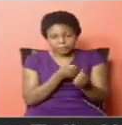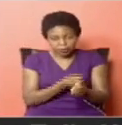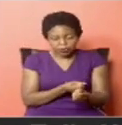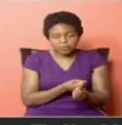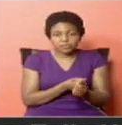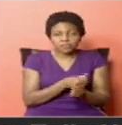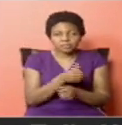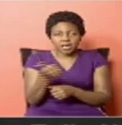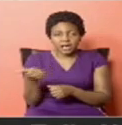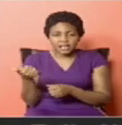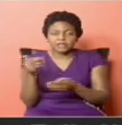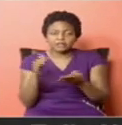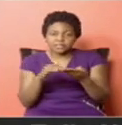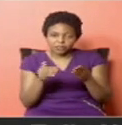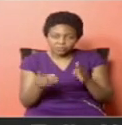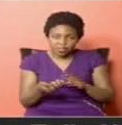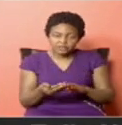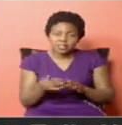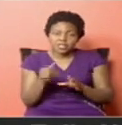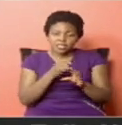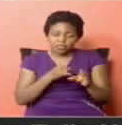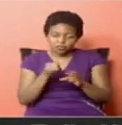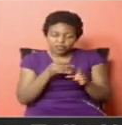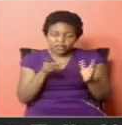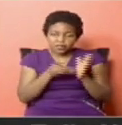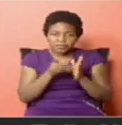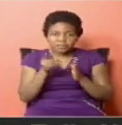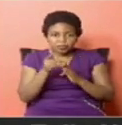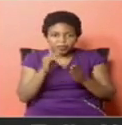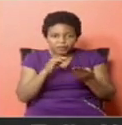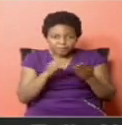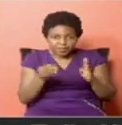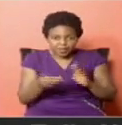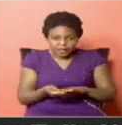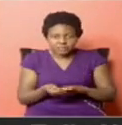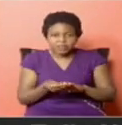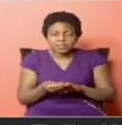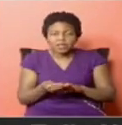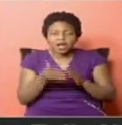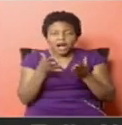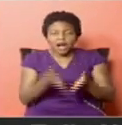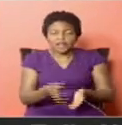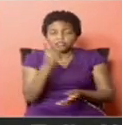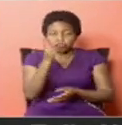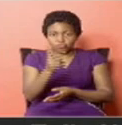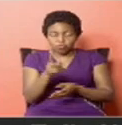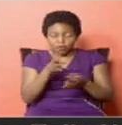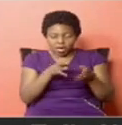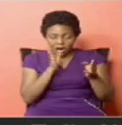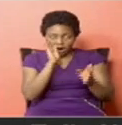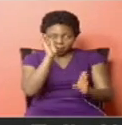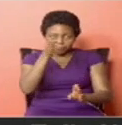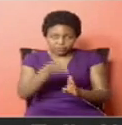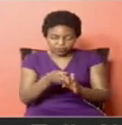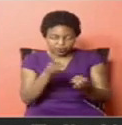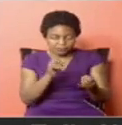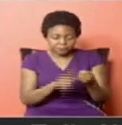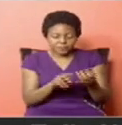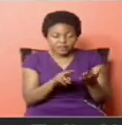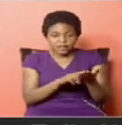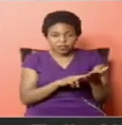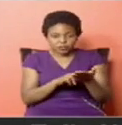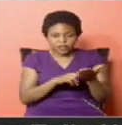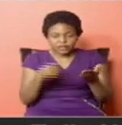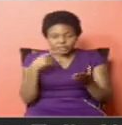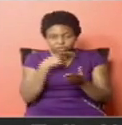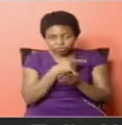actors, including our development partners, some of whom are present here, employed a two-pronged approach, namely using the existing